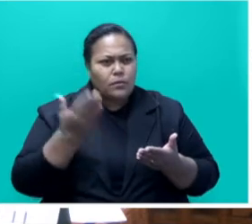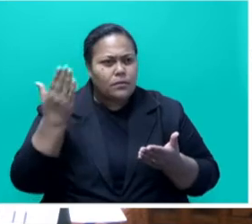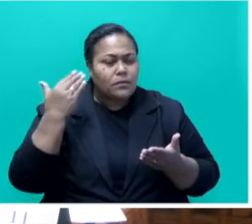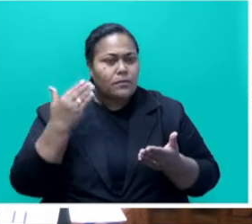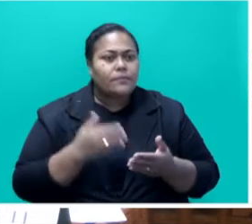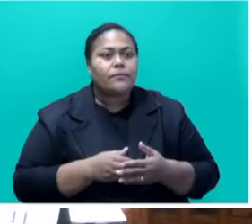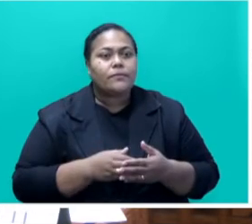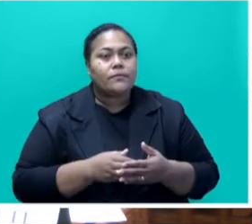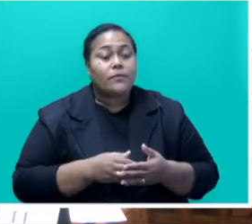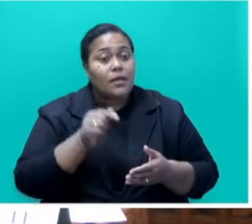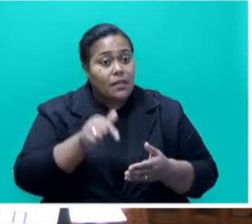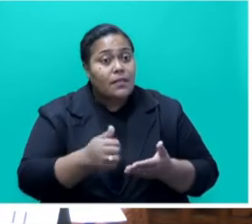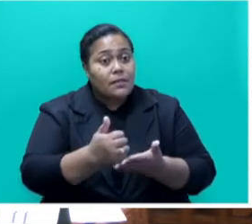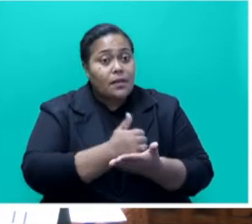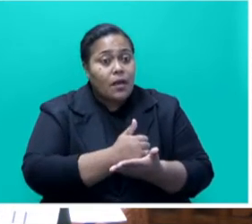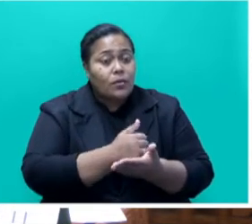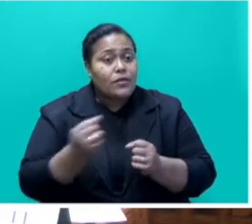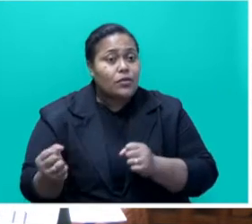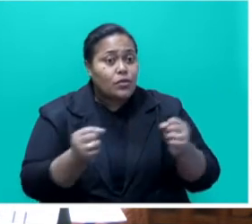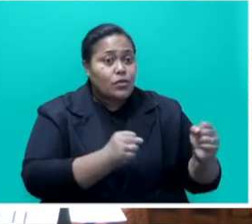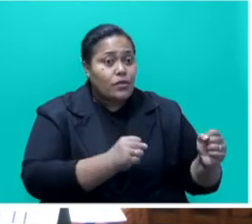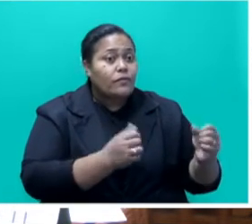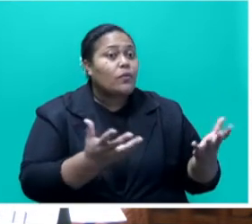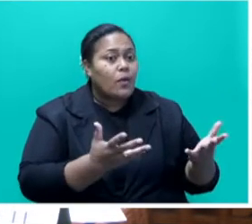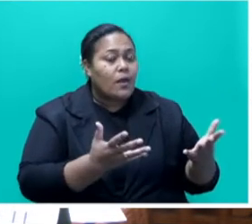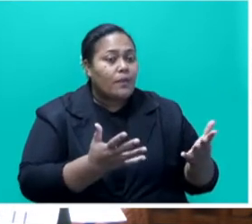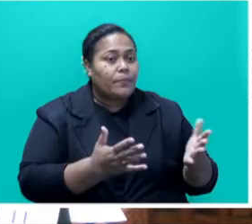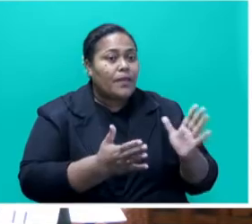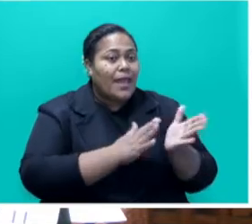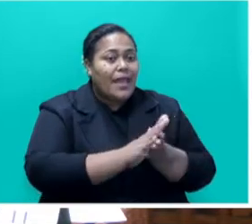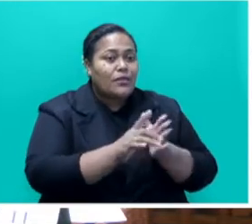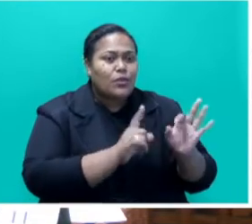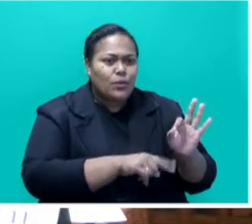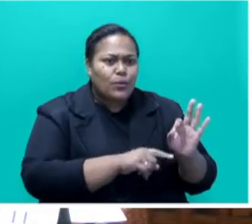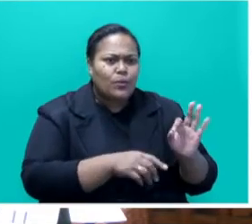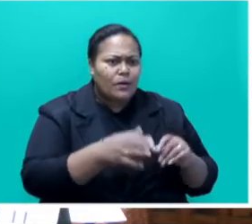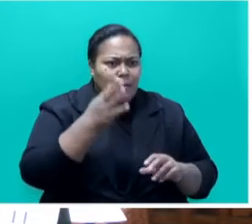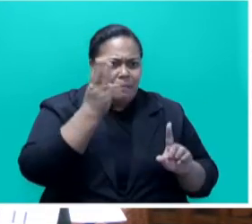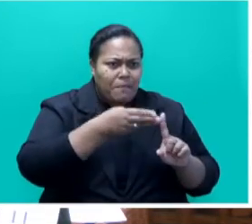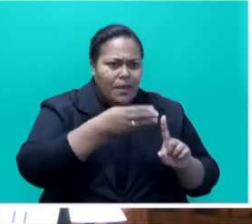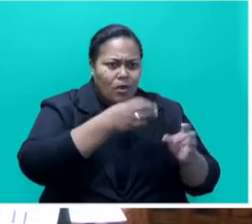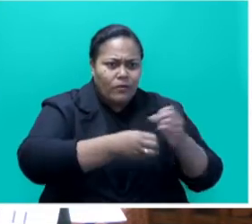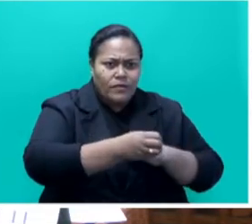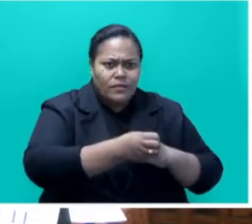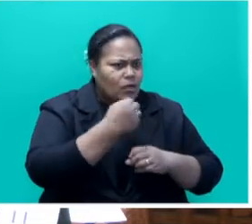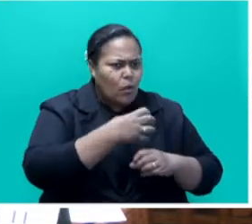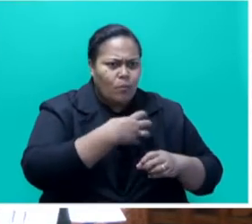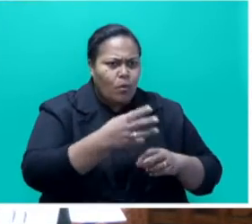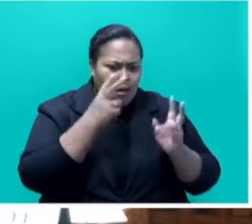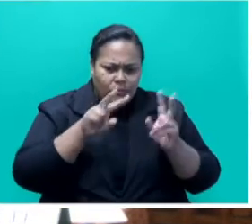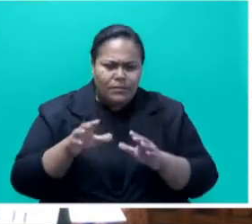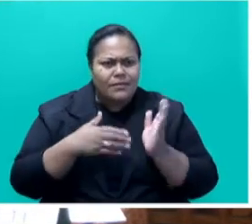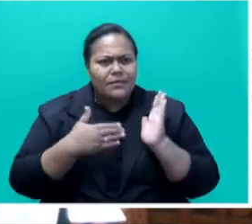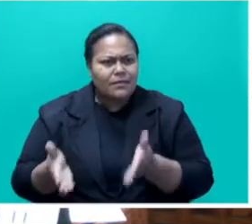account has been shifted to the headquarters RFMF. It's no longer now with the engineers unit, simply because